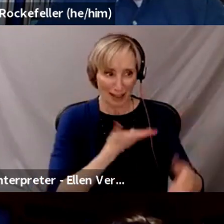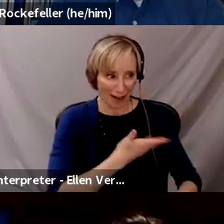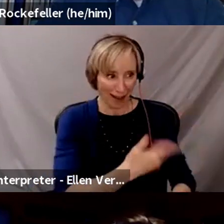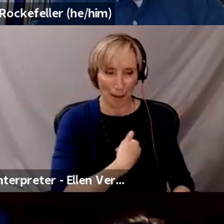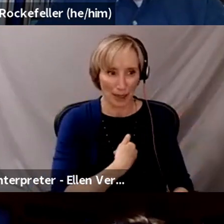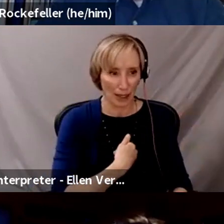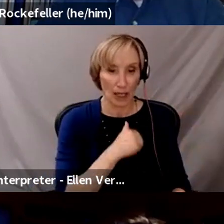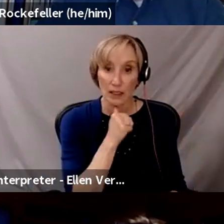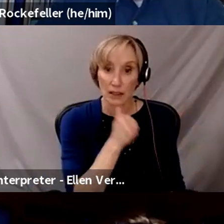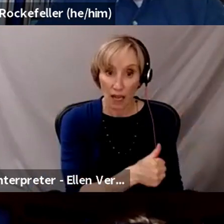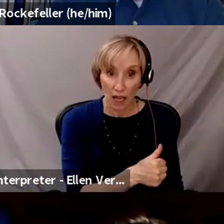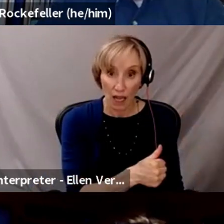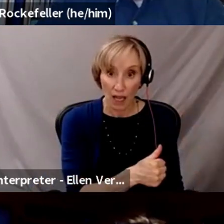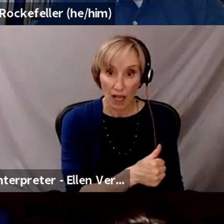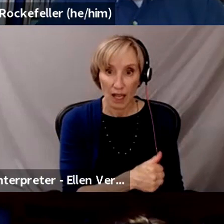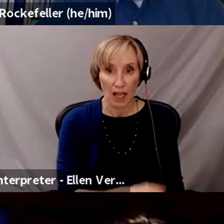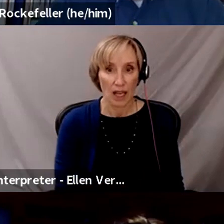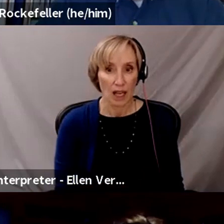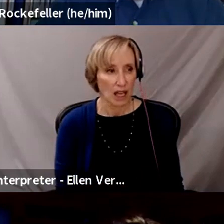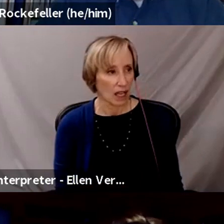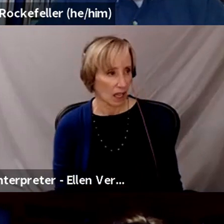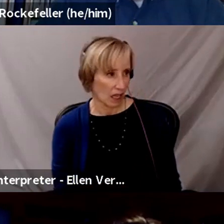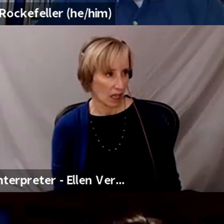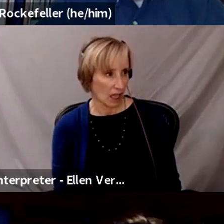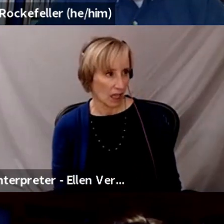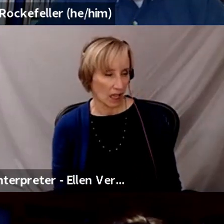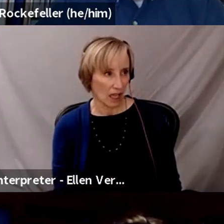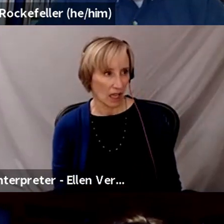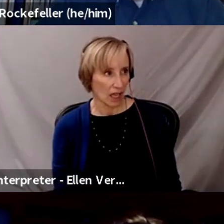I think the childish answer is just to tell people, like, you don't know me. Like, how can you ever